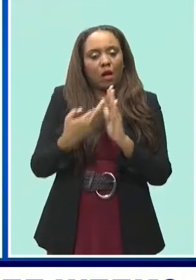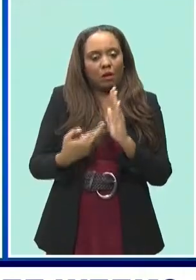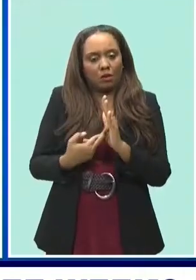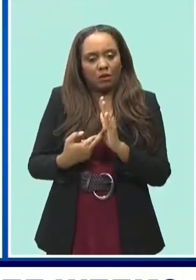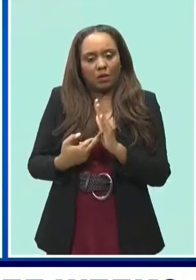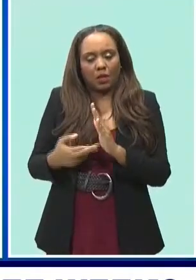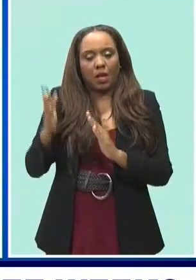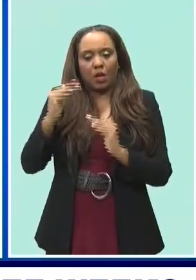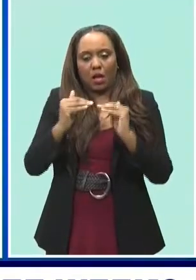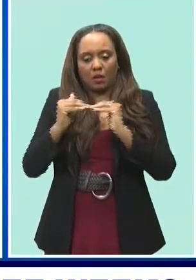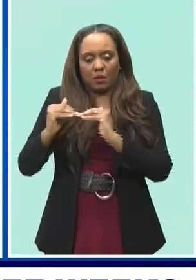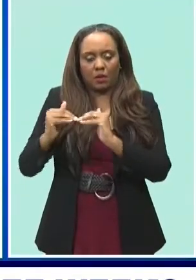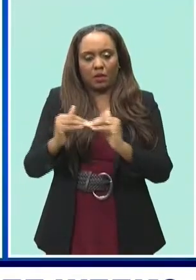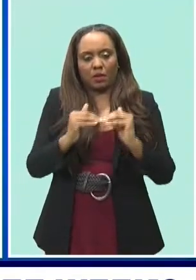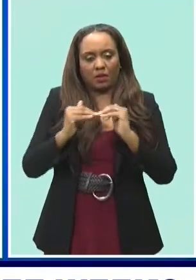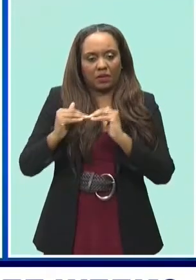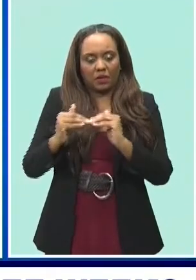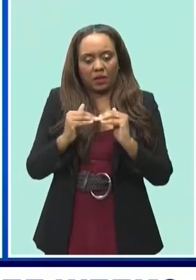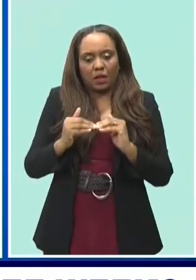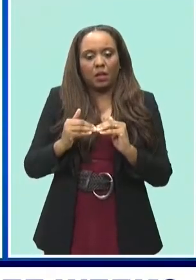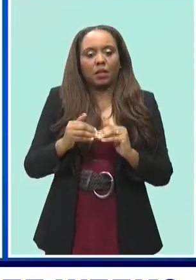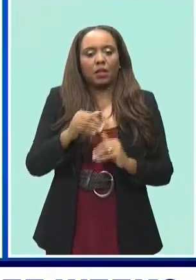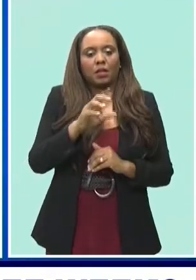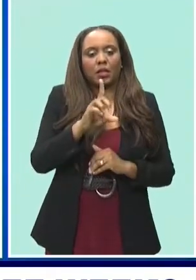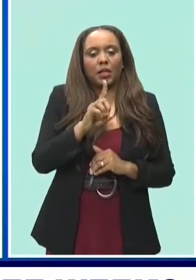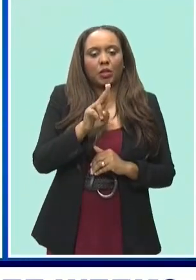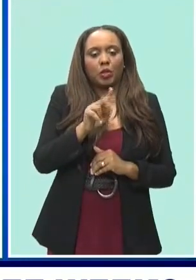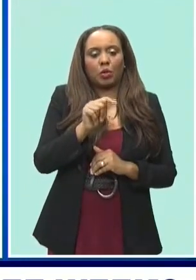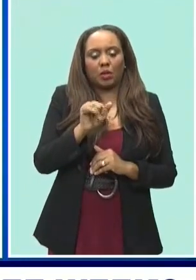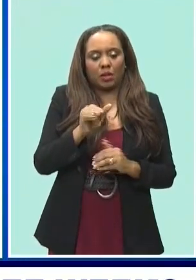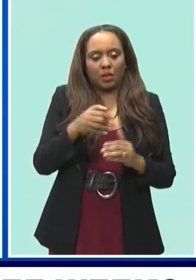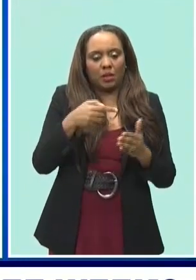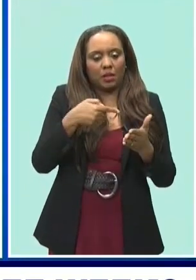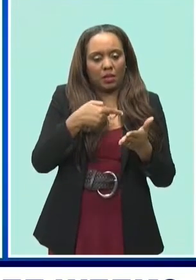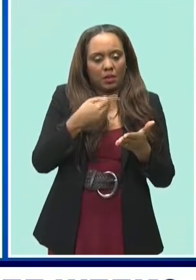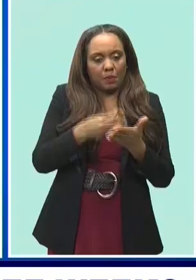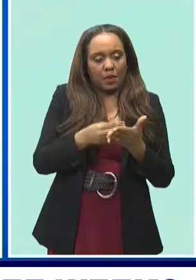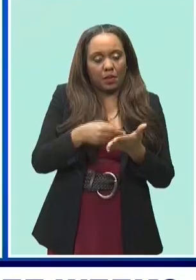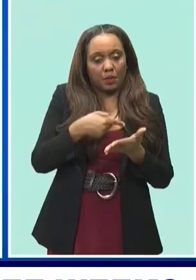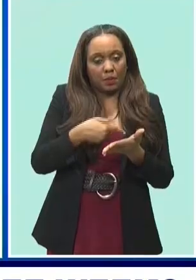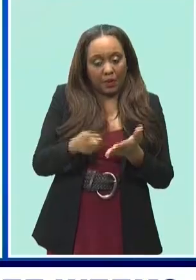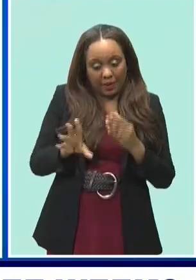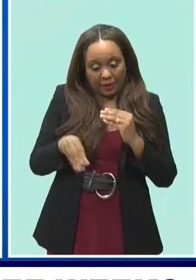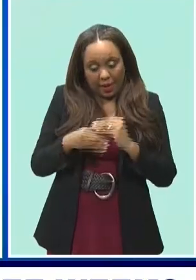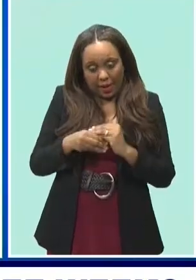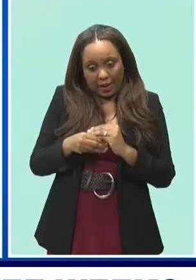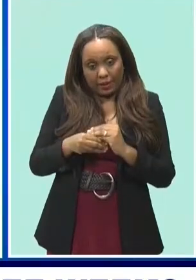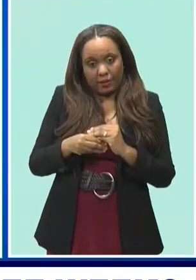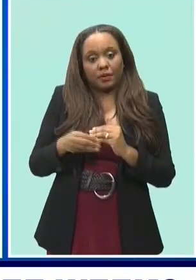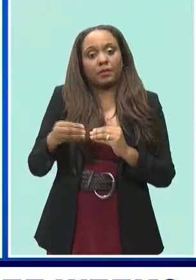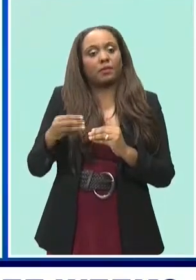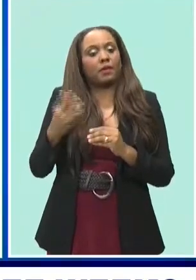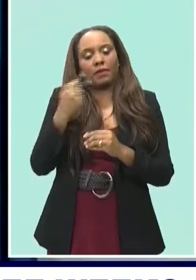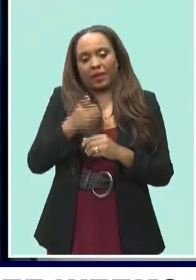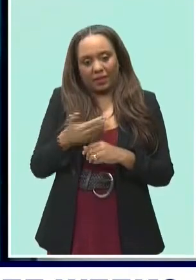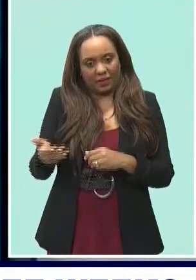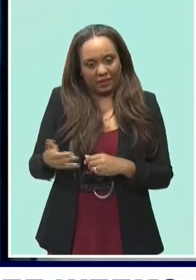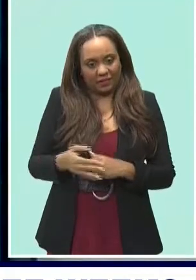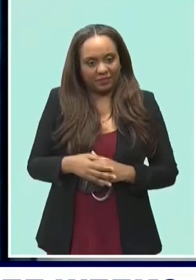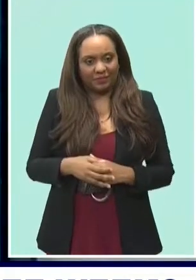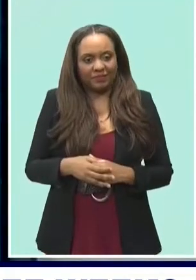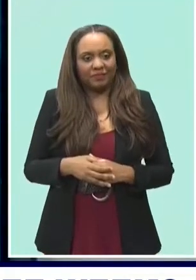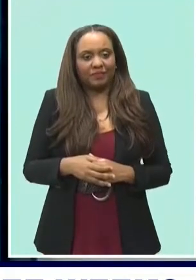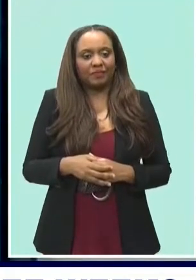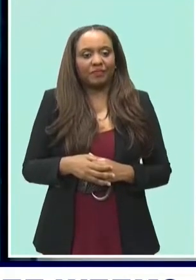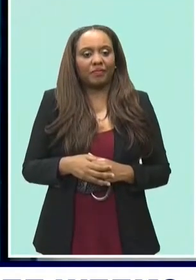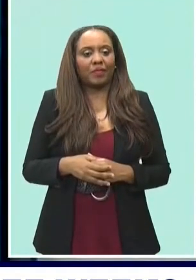the import duty as well as the excise that will be applied to any project.